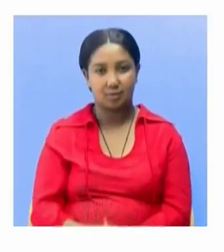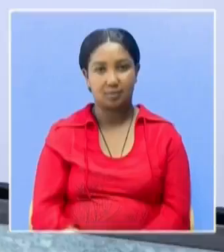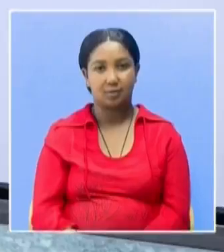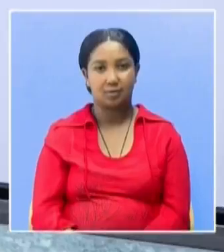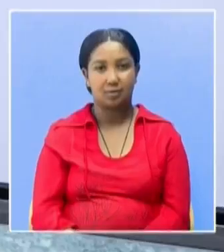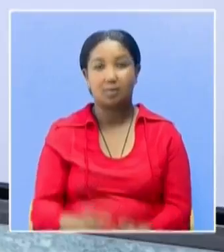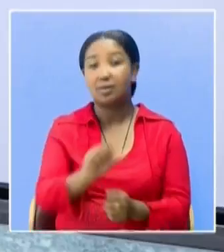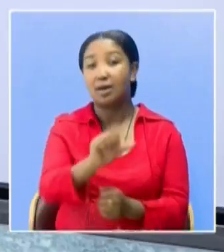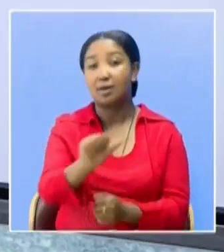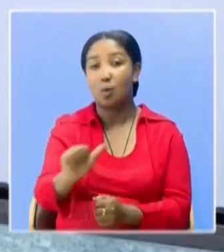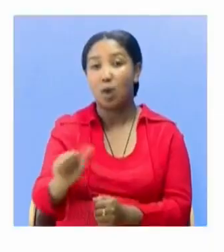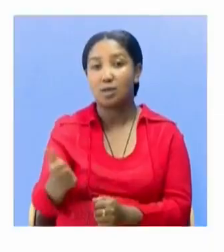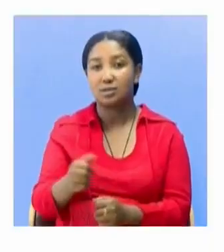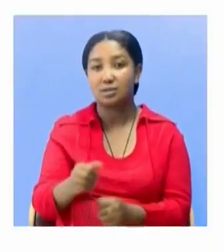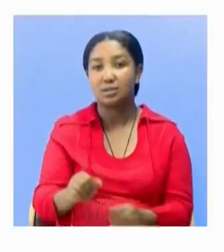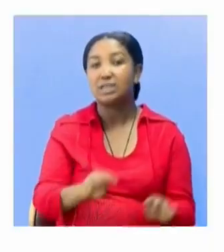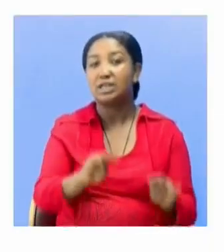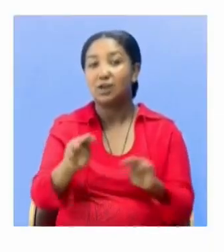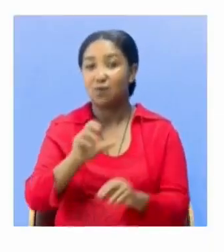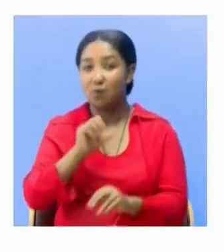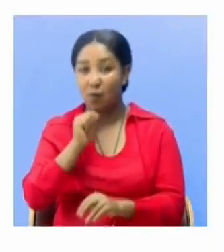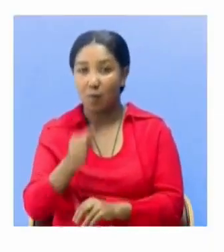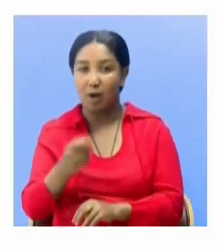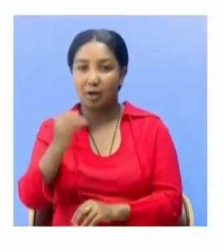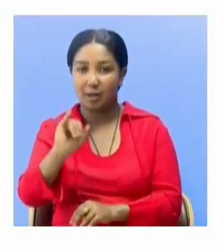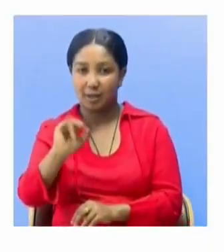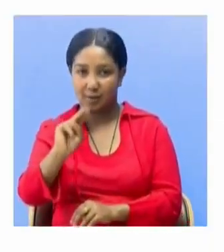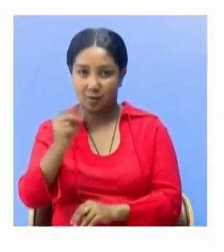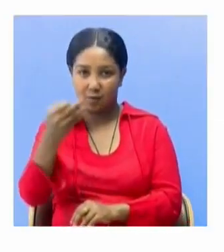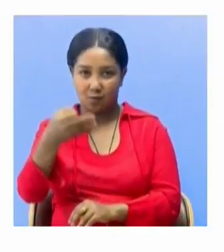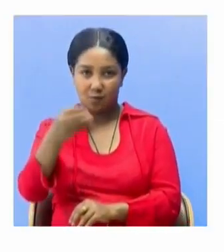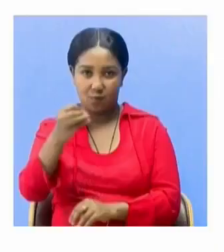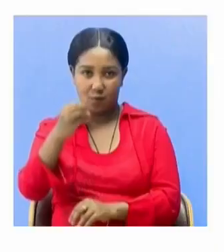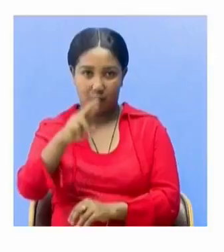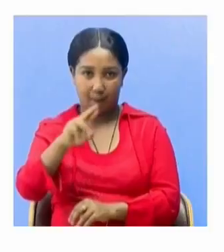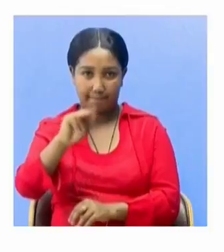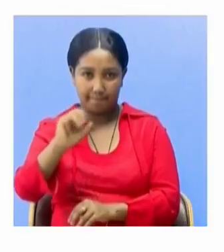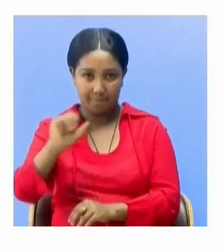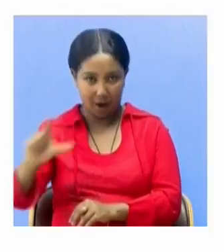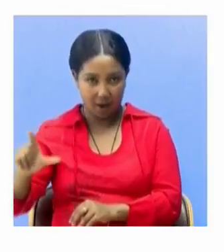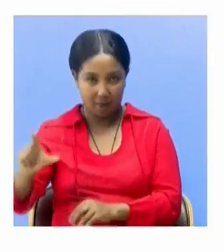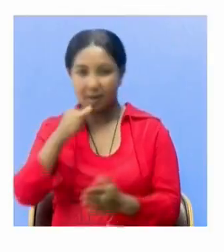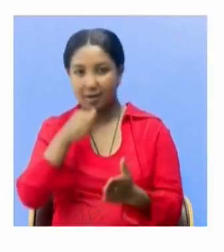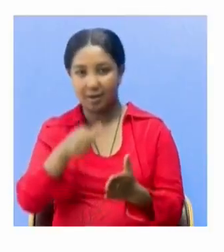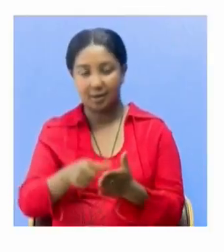The other one is informal letter. Informal letter.